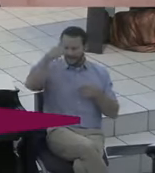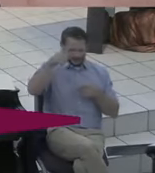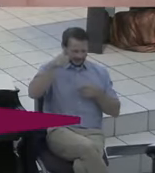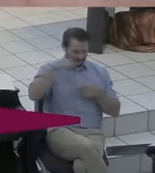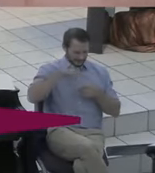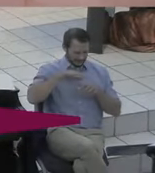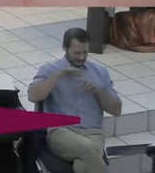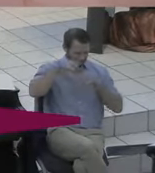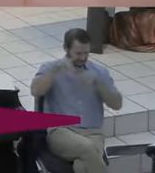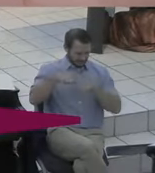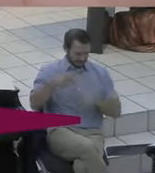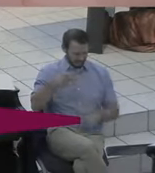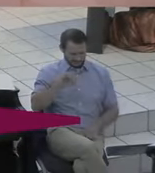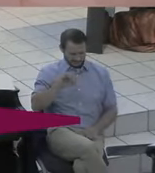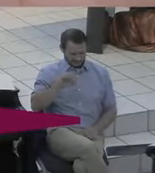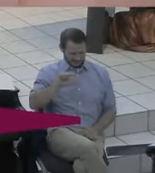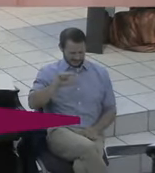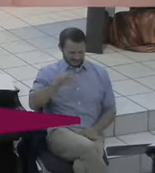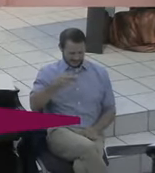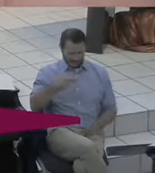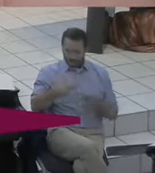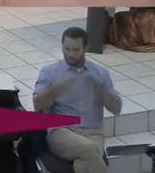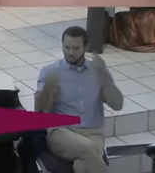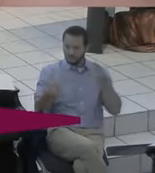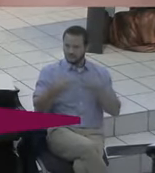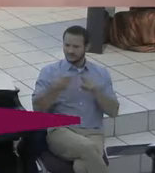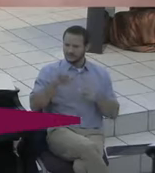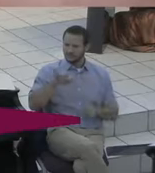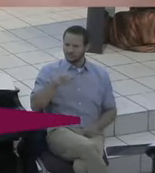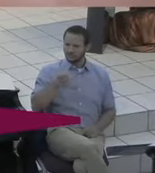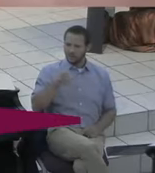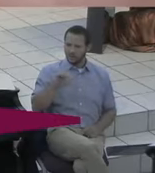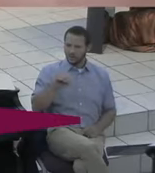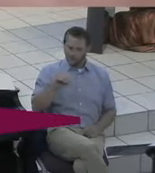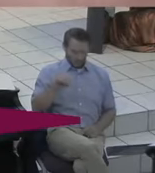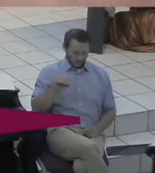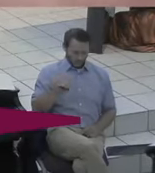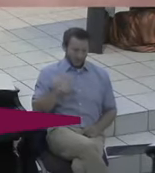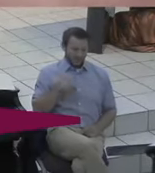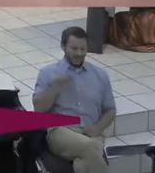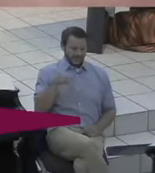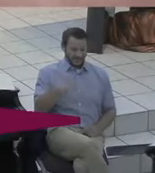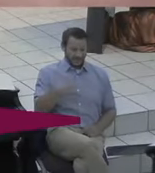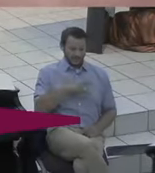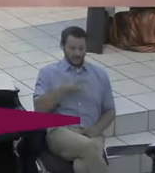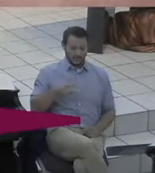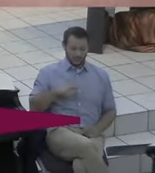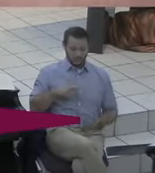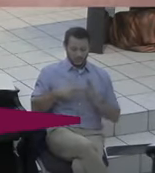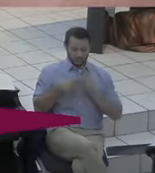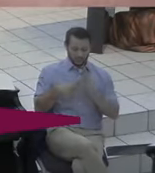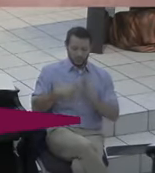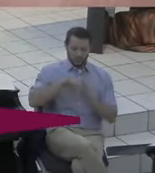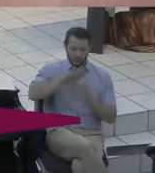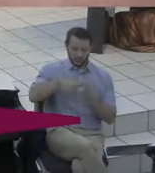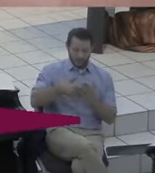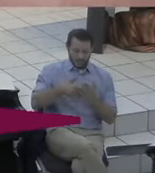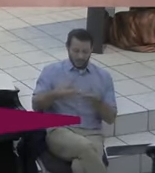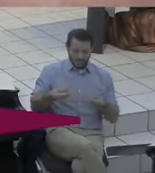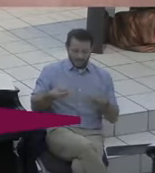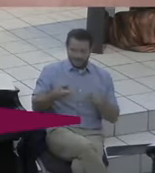Pisgah, across from Jericho. There, the Lord showed him the whole land from